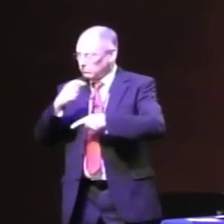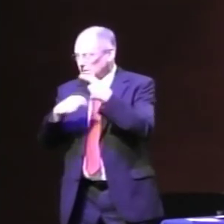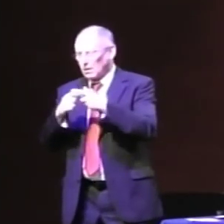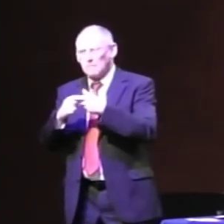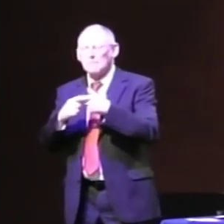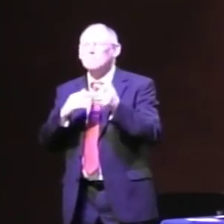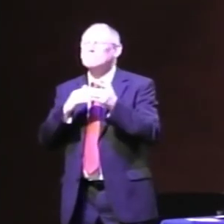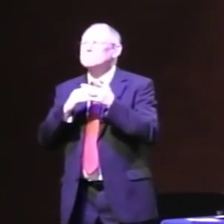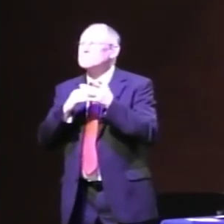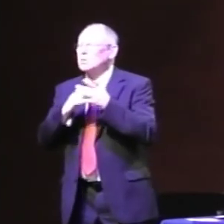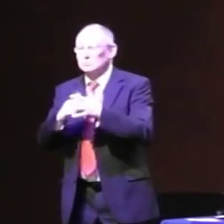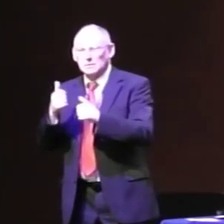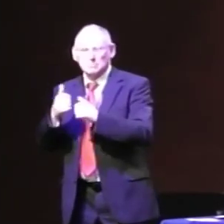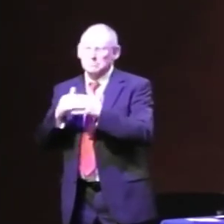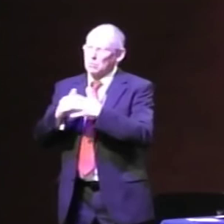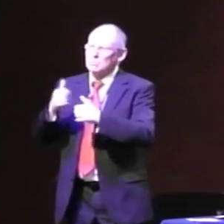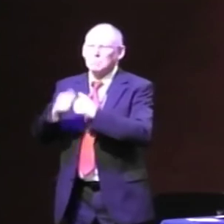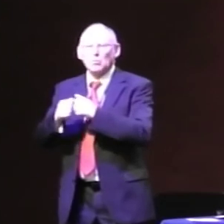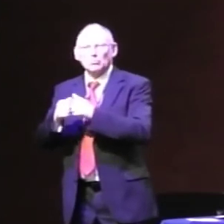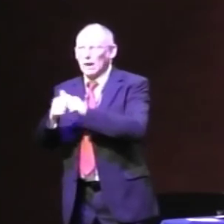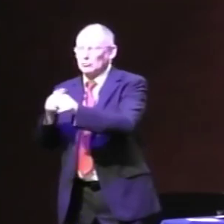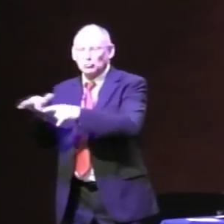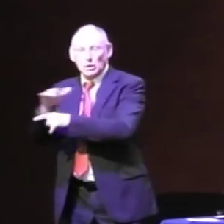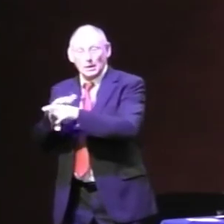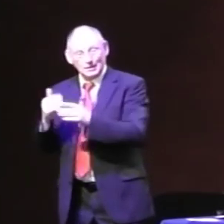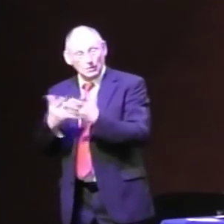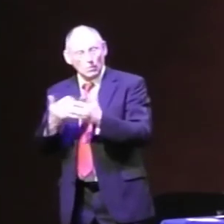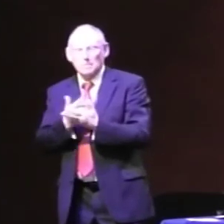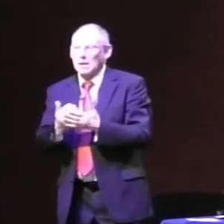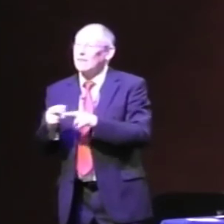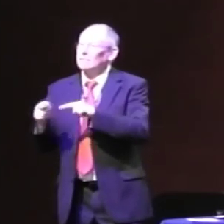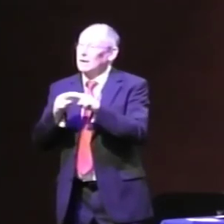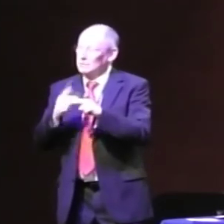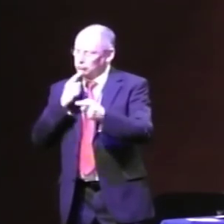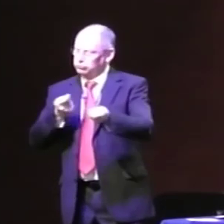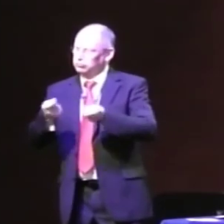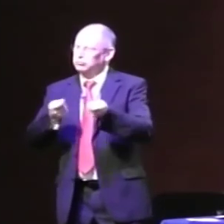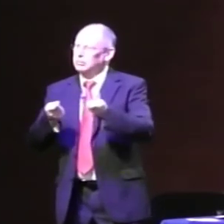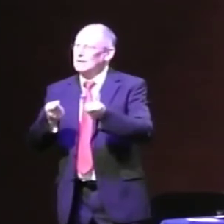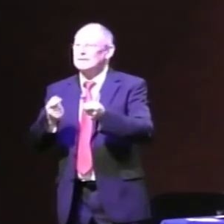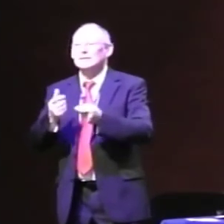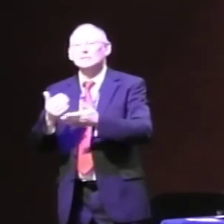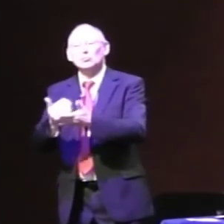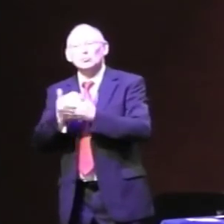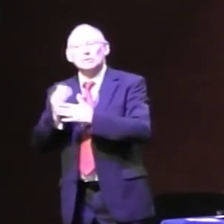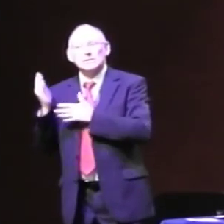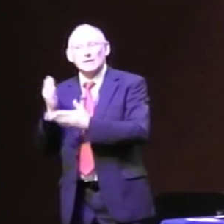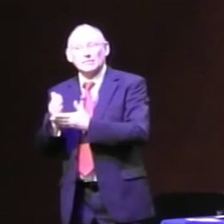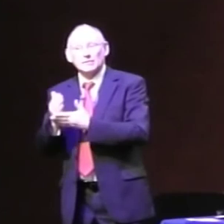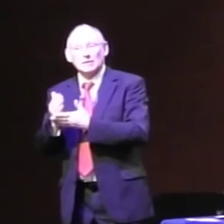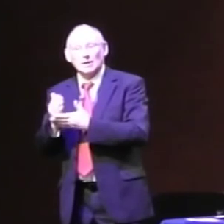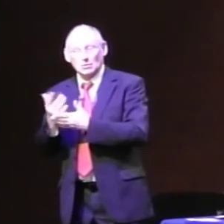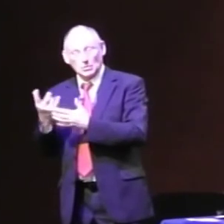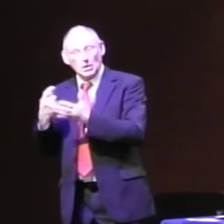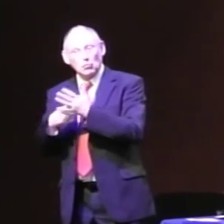pound industry. Many of those families who run security services, where the